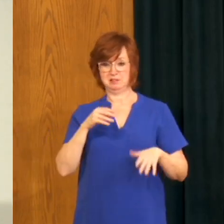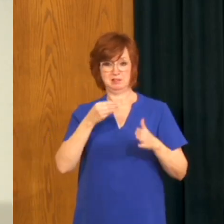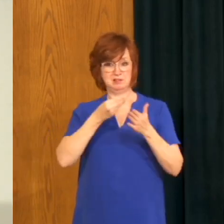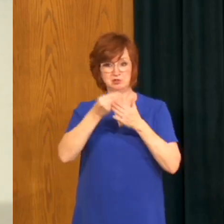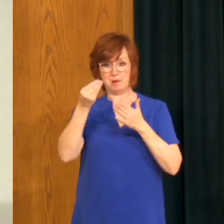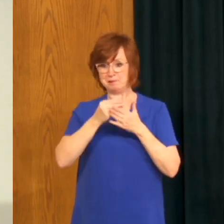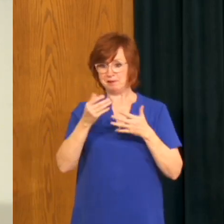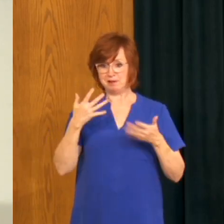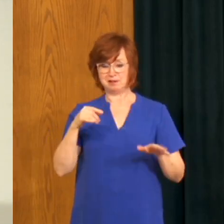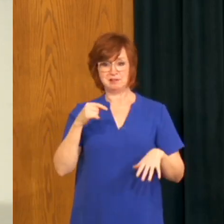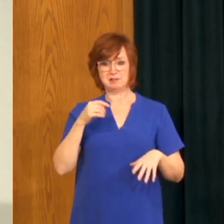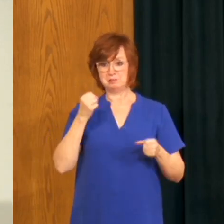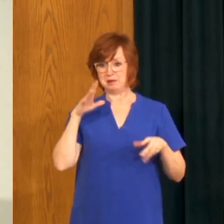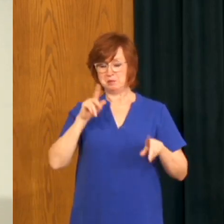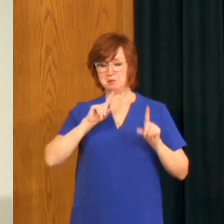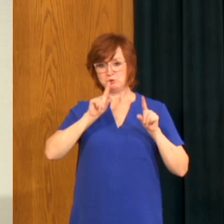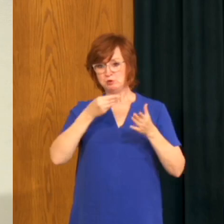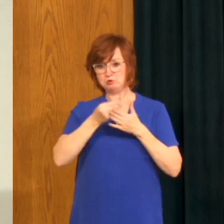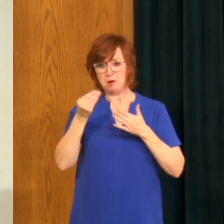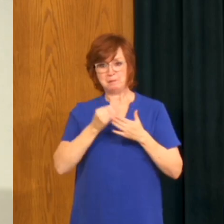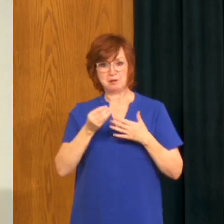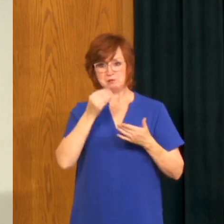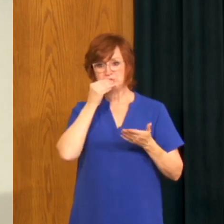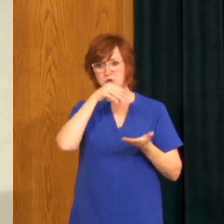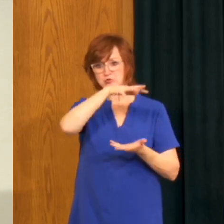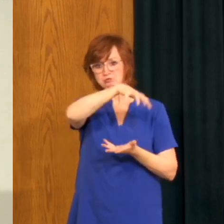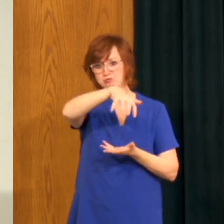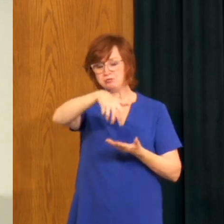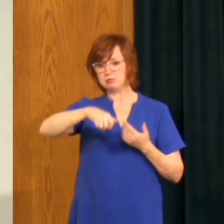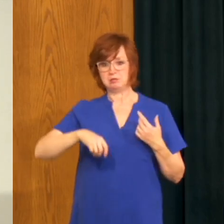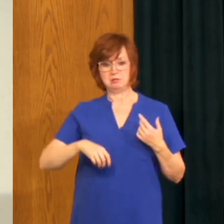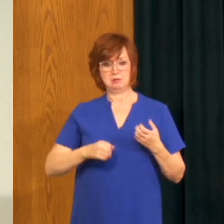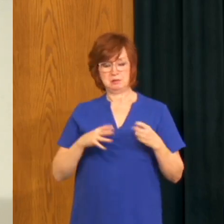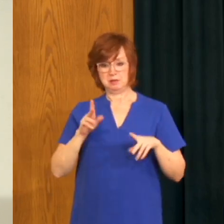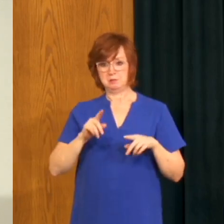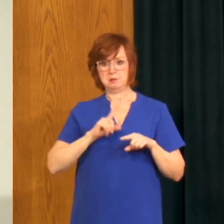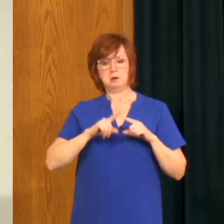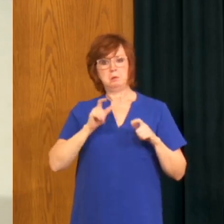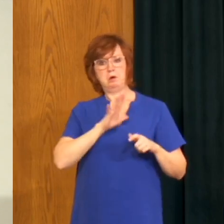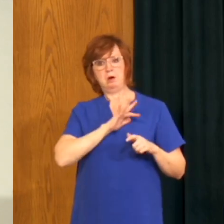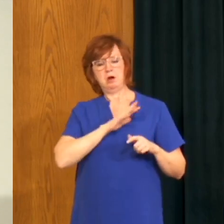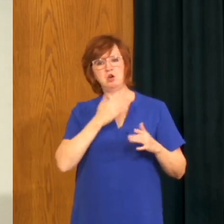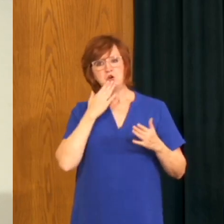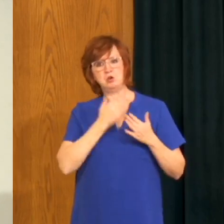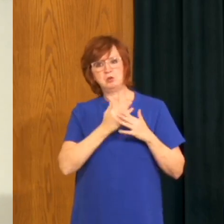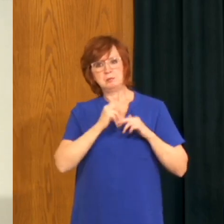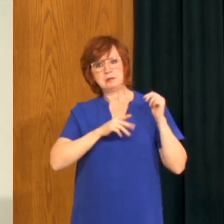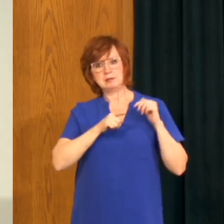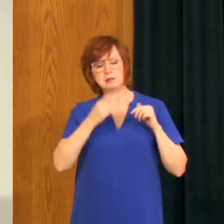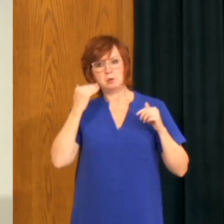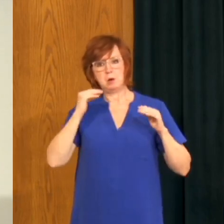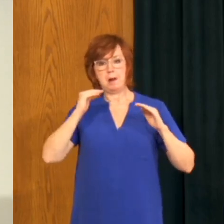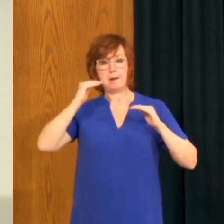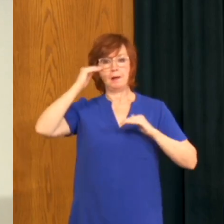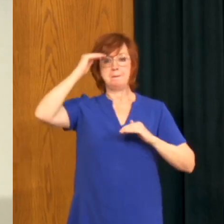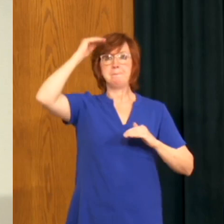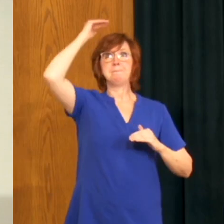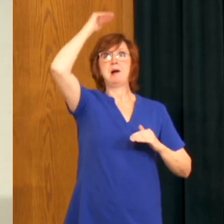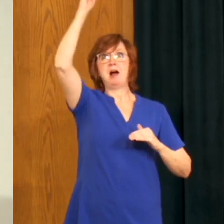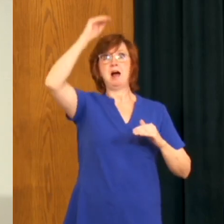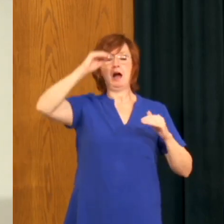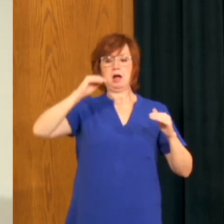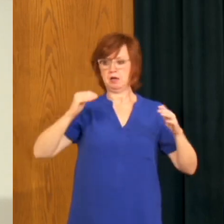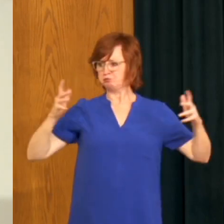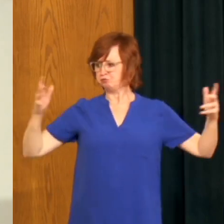a large number of people can safely shop, and it's obvious that it's a large building with high ceilings, good ventilation, and as long as people keep 2